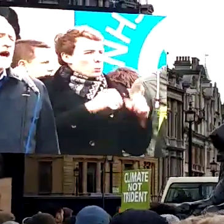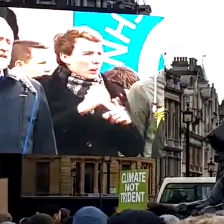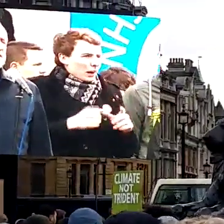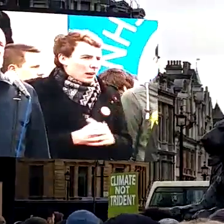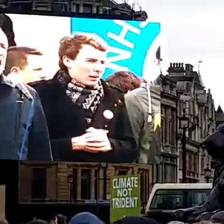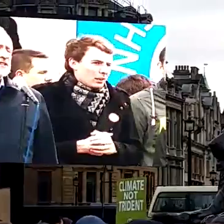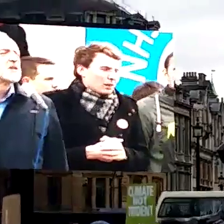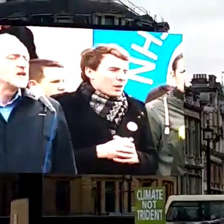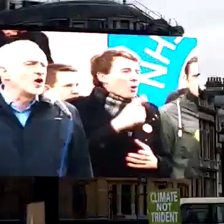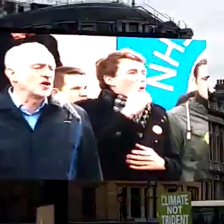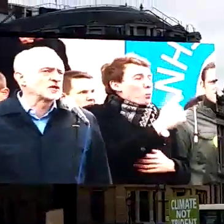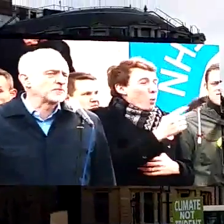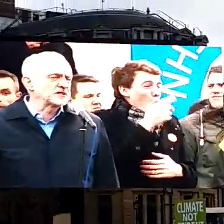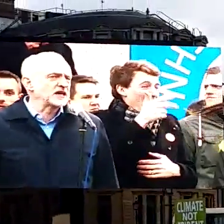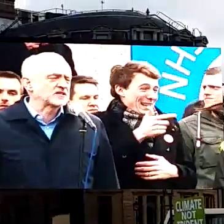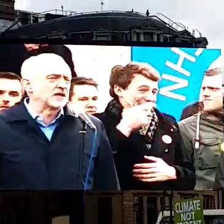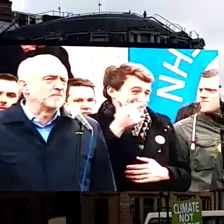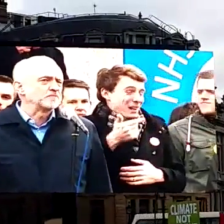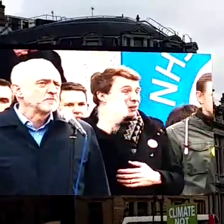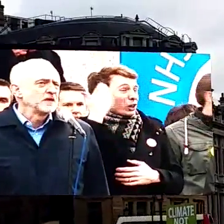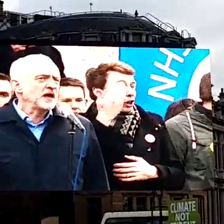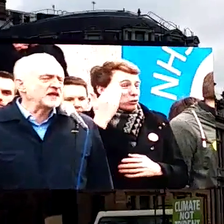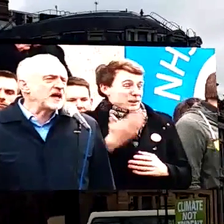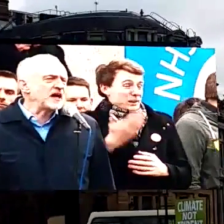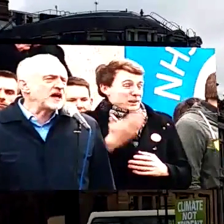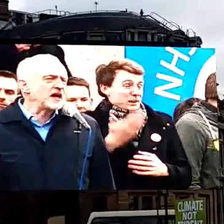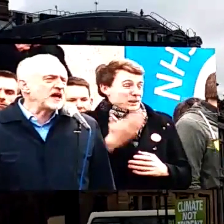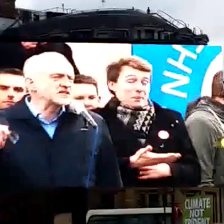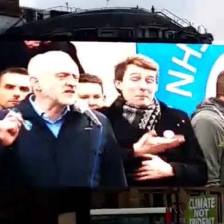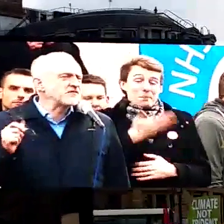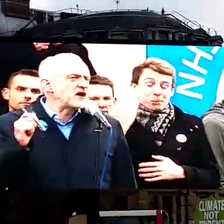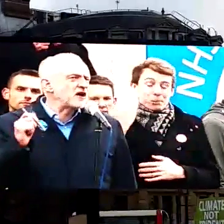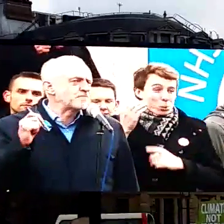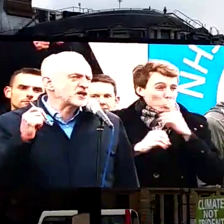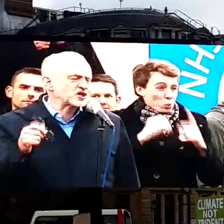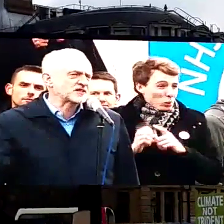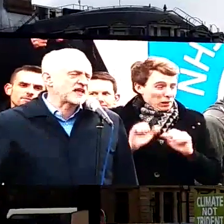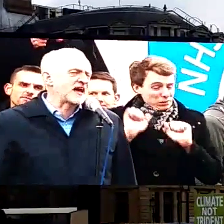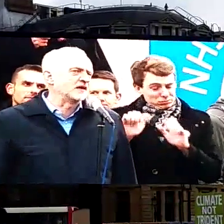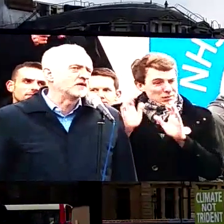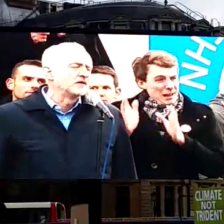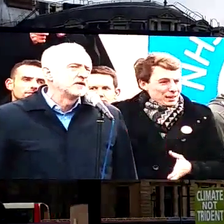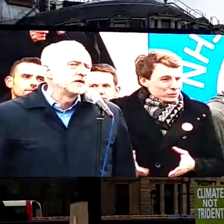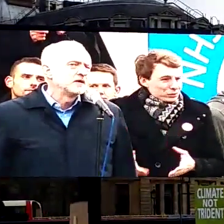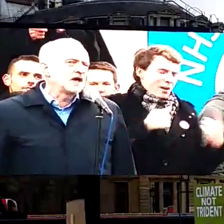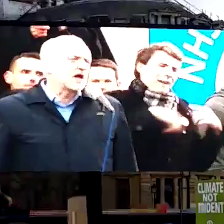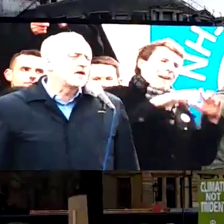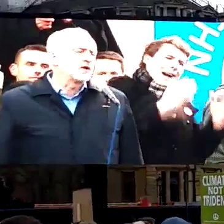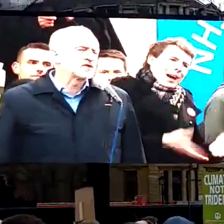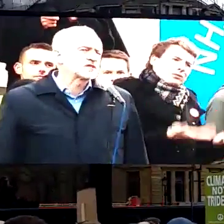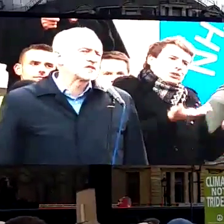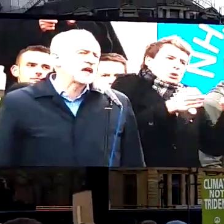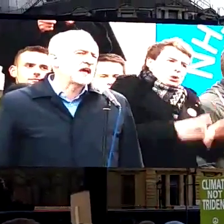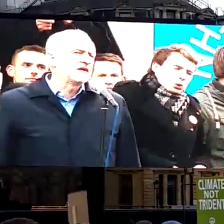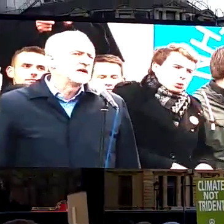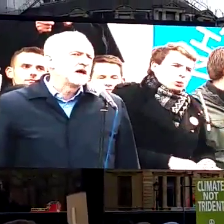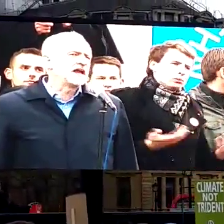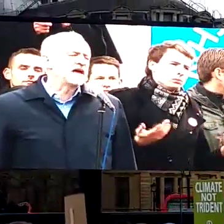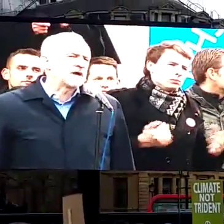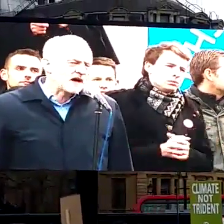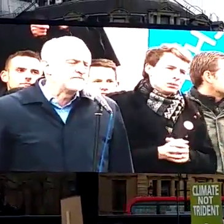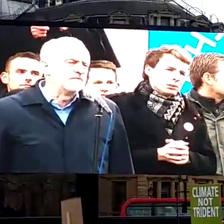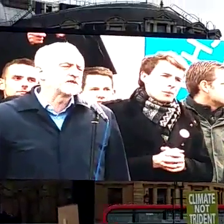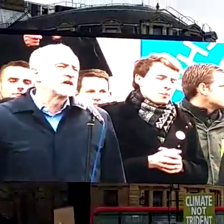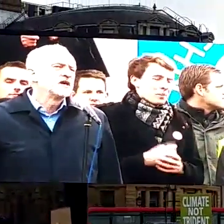187 other states not to possess them. It is a very precious thing. And I want to see